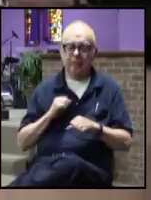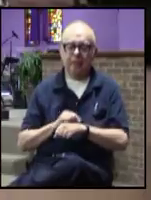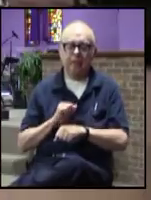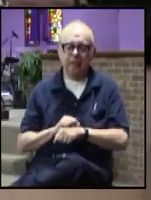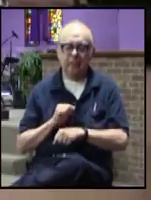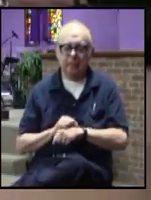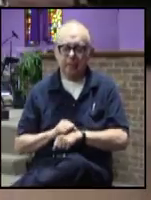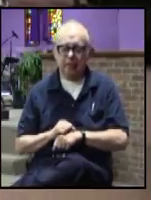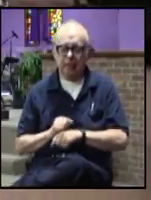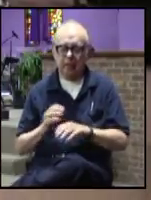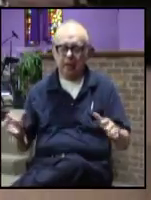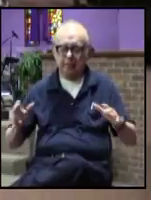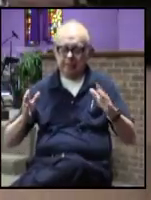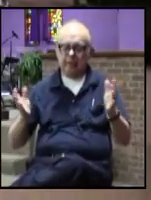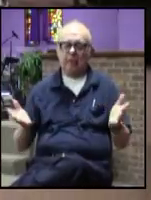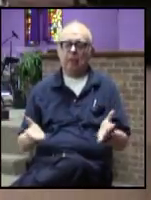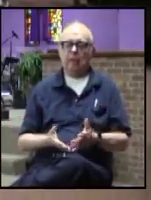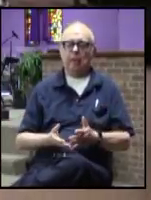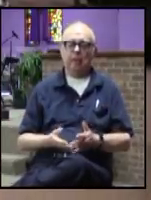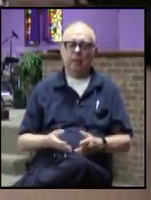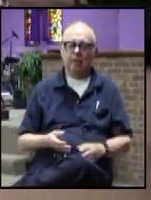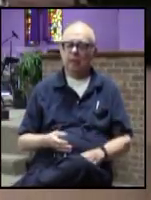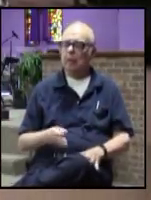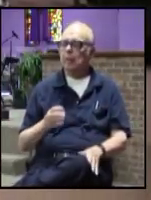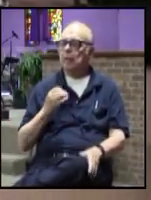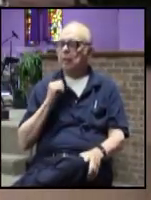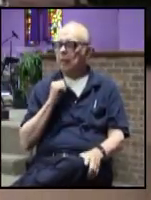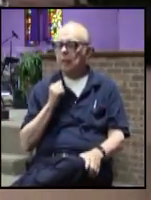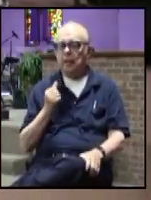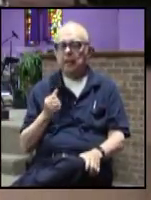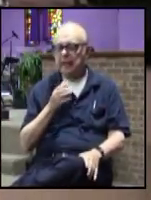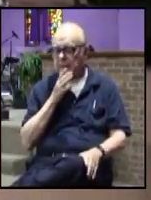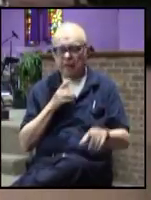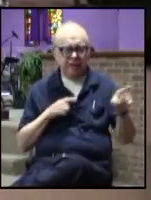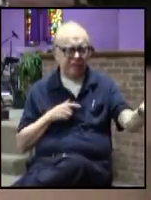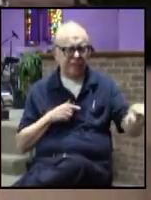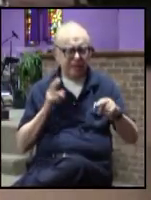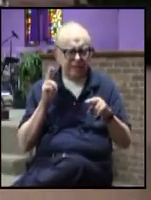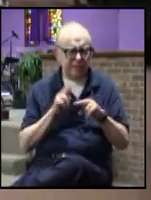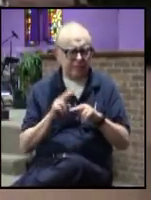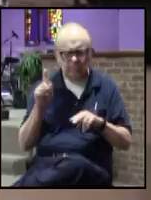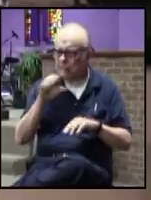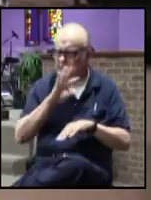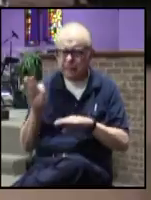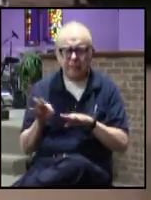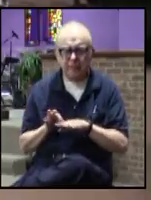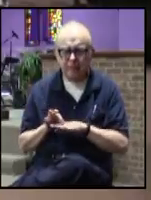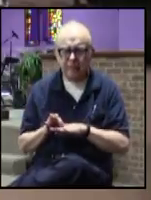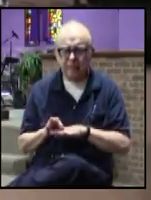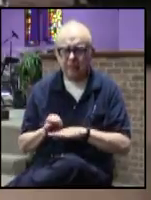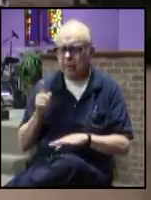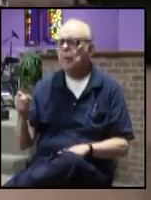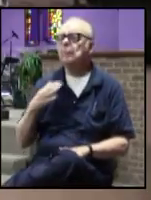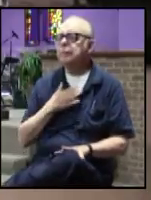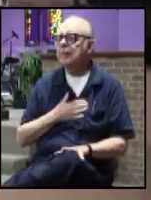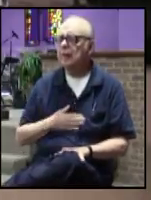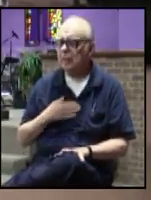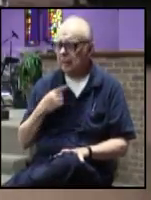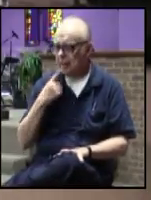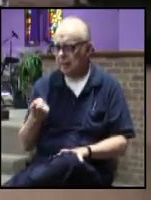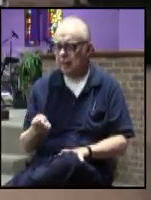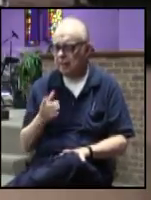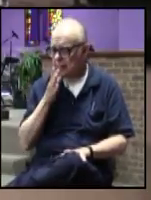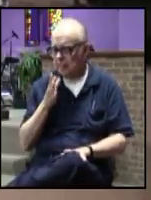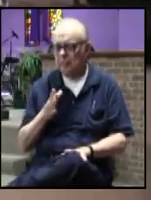I'm slaving over this big kettle, and she's sitting at your feet. Would you